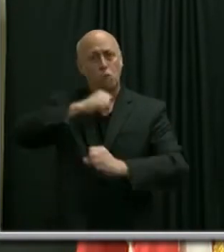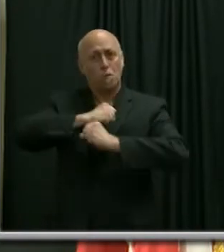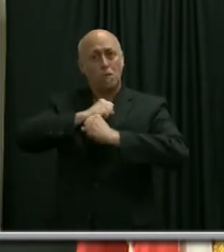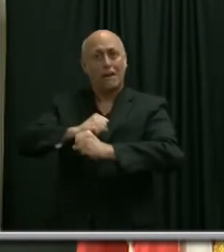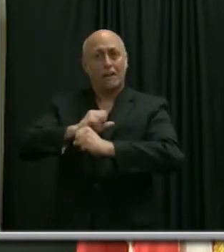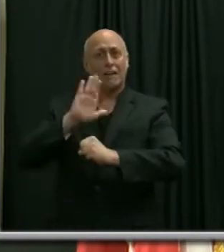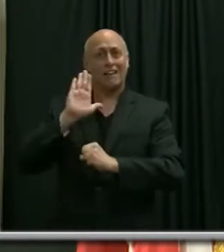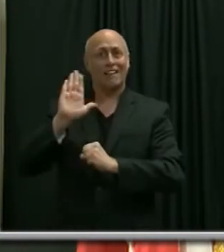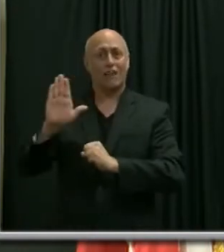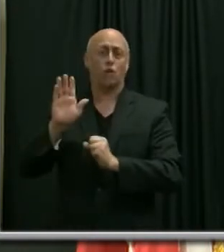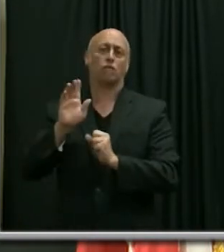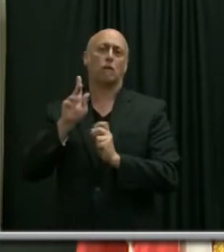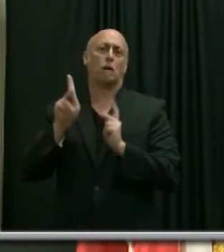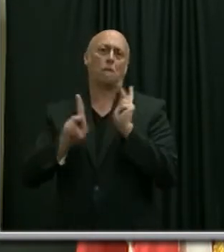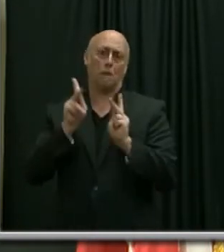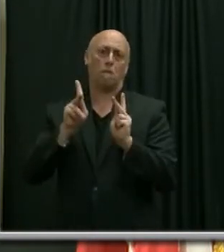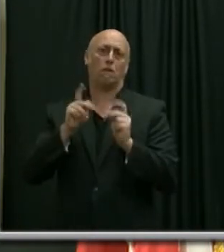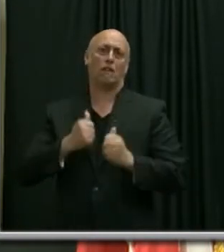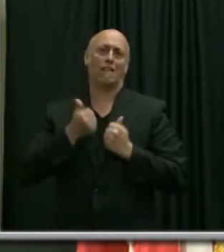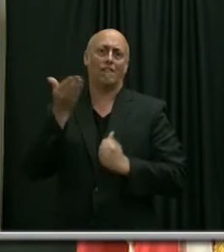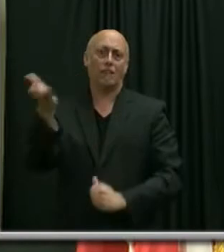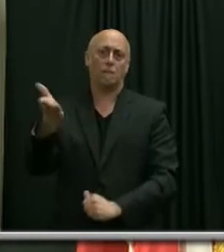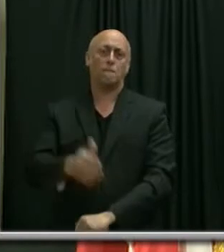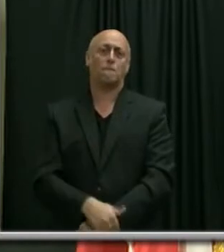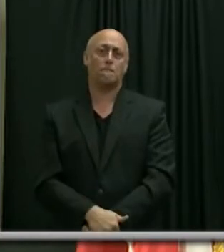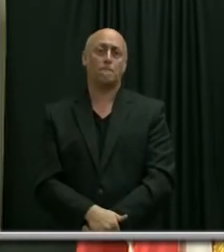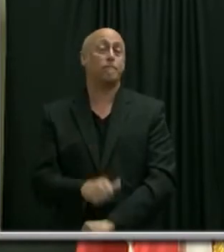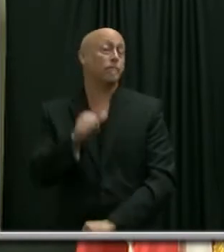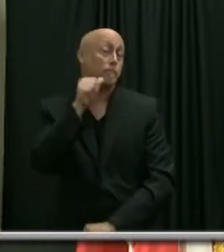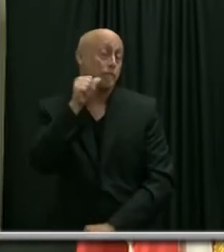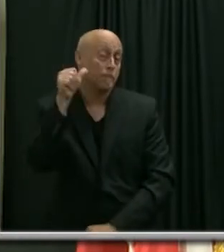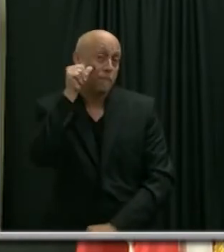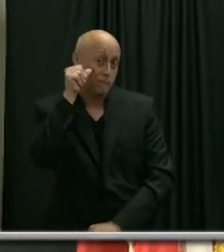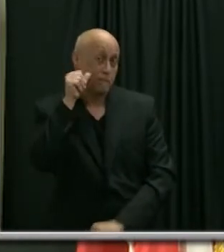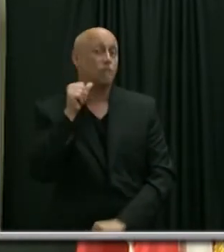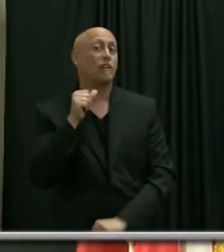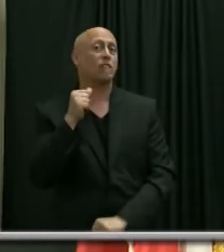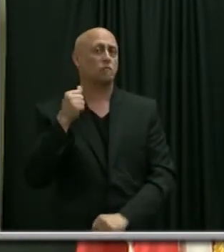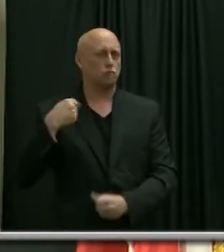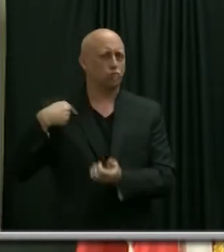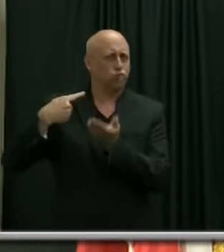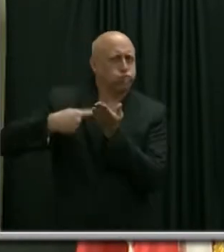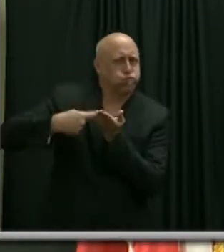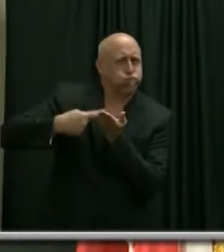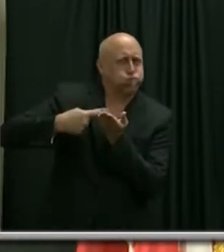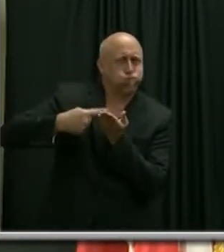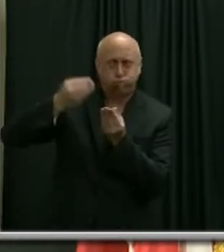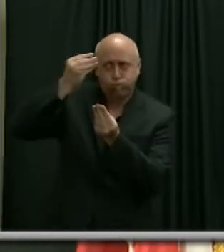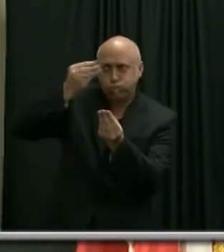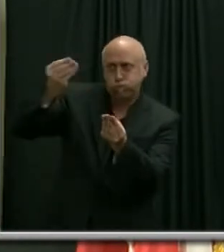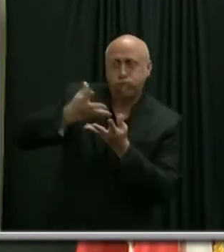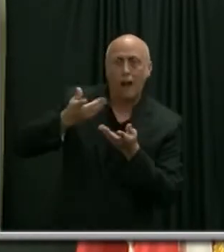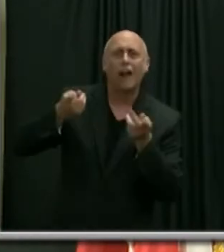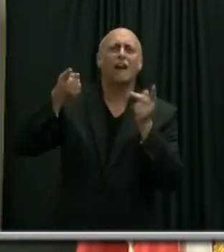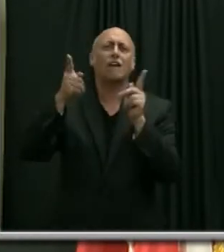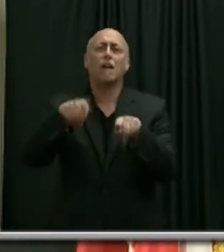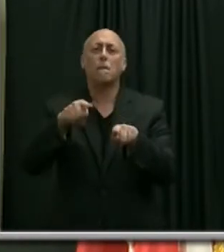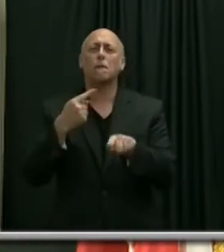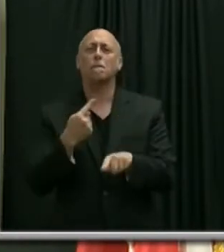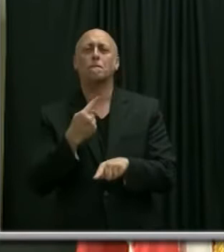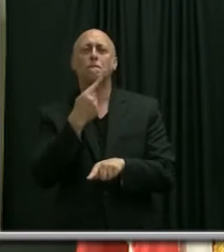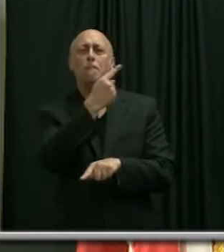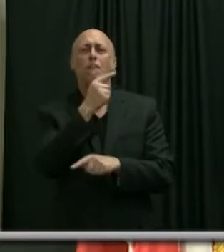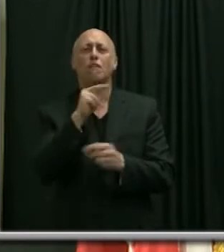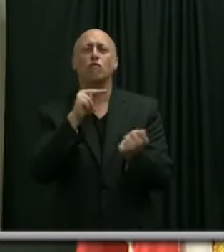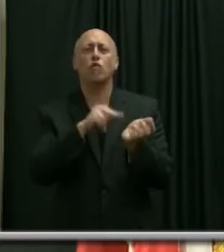residents. I yesterday had a full briefing on the situation that happened with